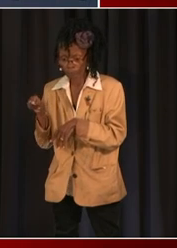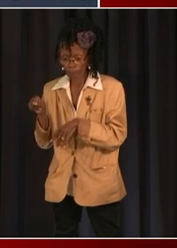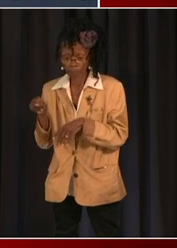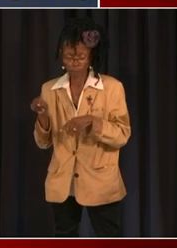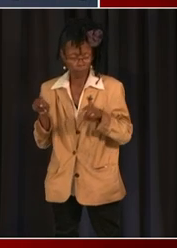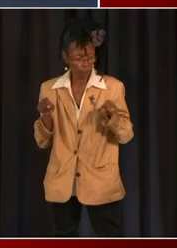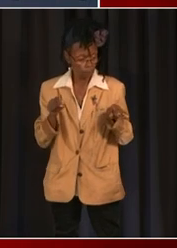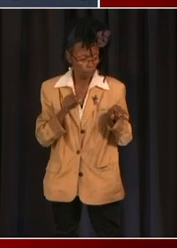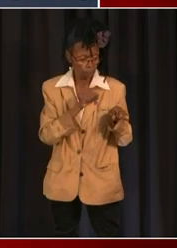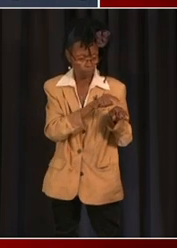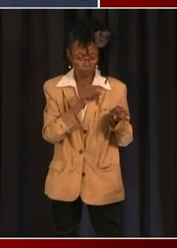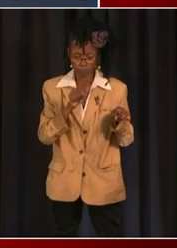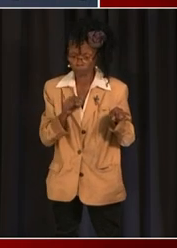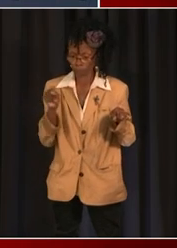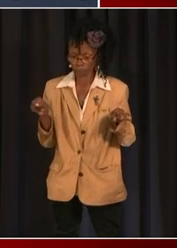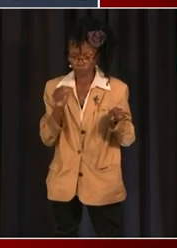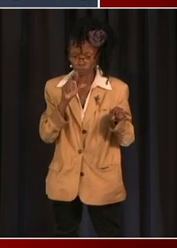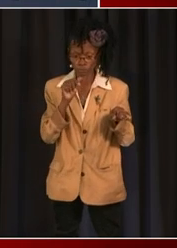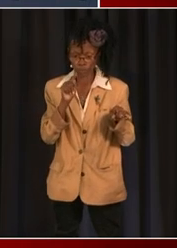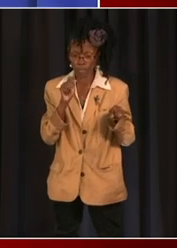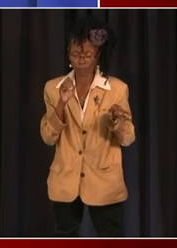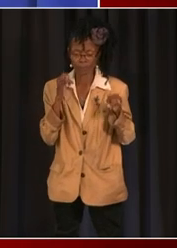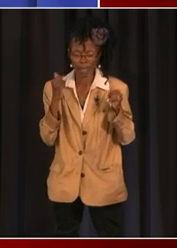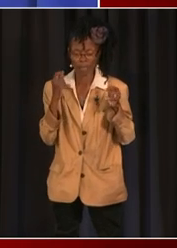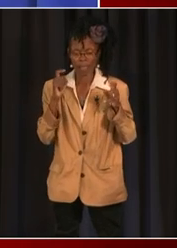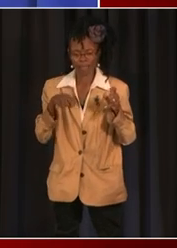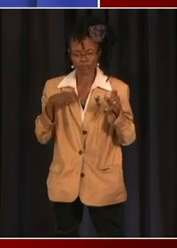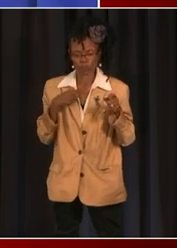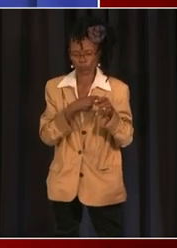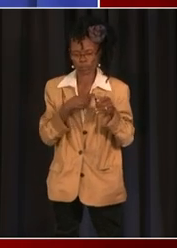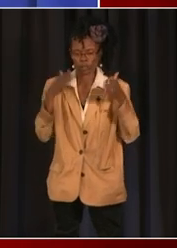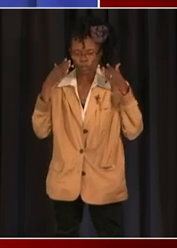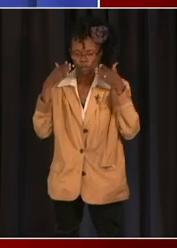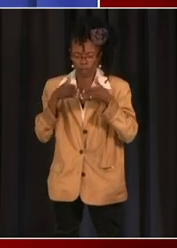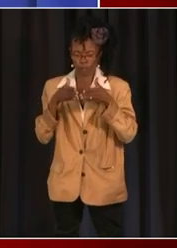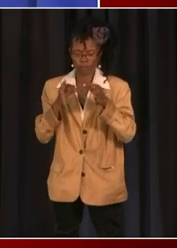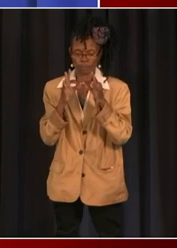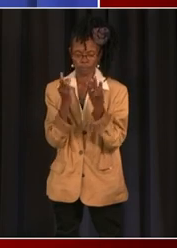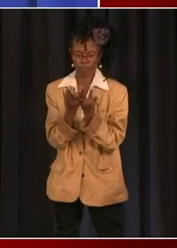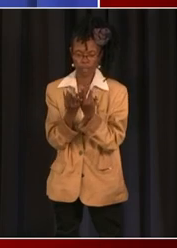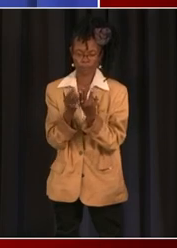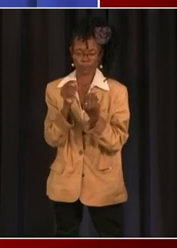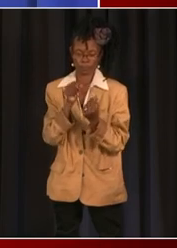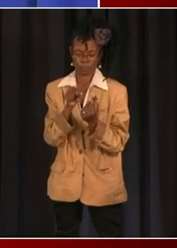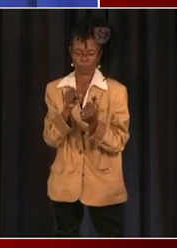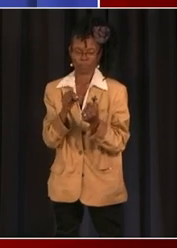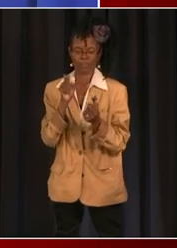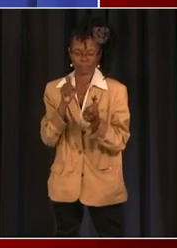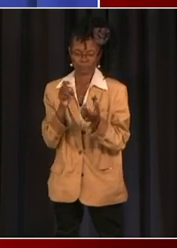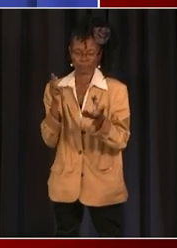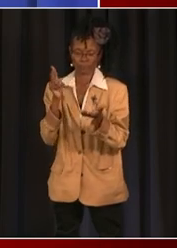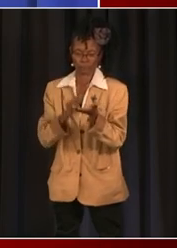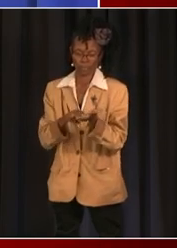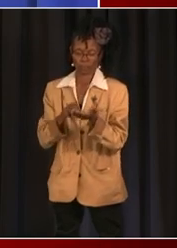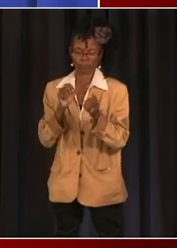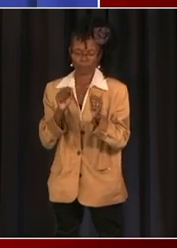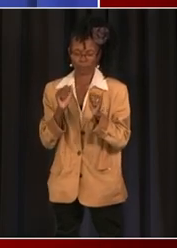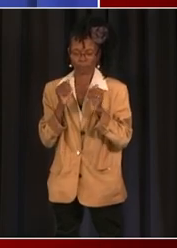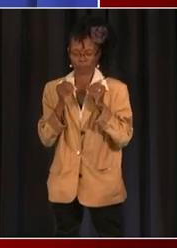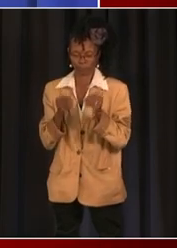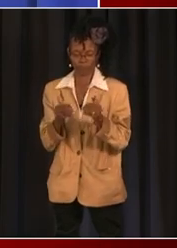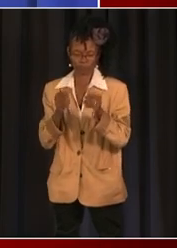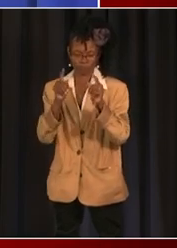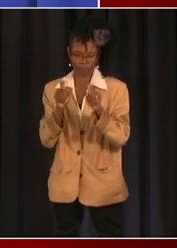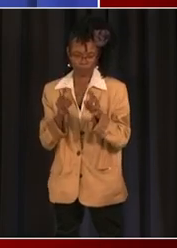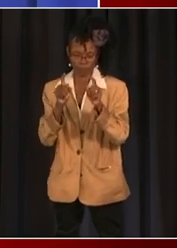thank you. The current focus now is encouraging our families to sign the consent forms so that we can achieve the testing metrics that